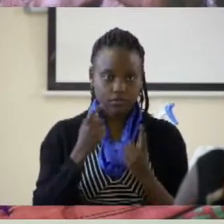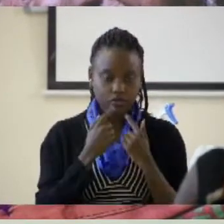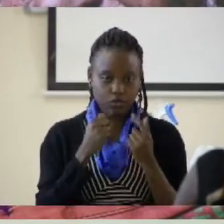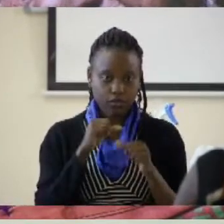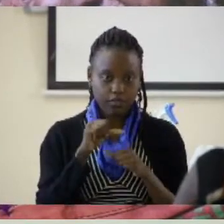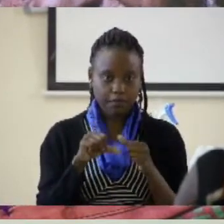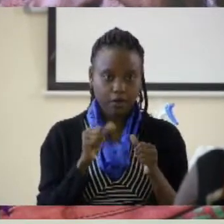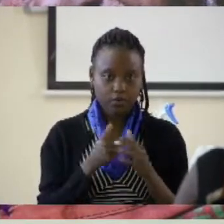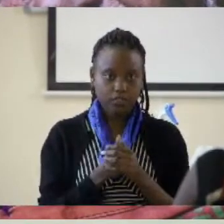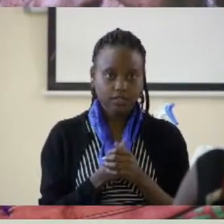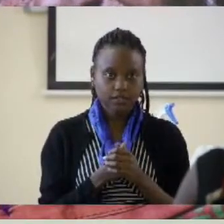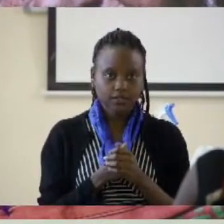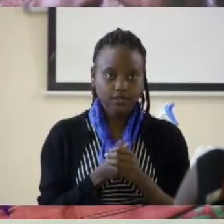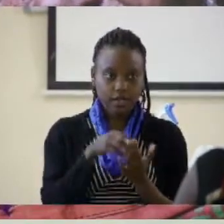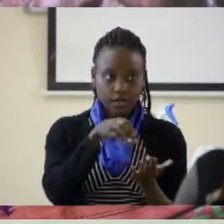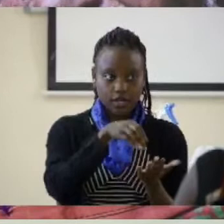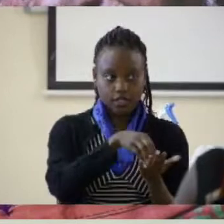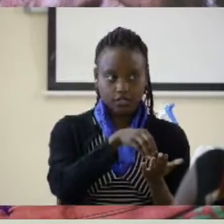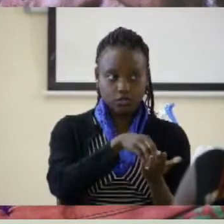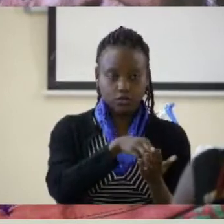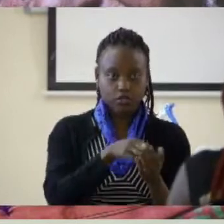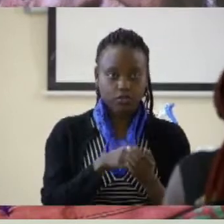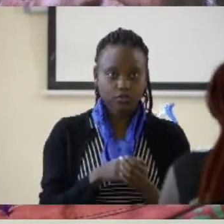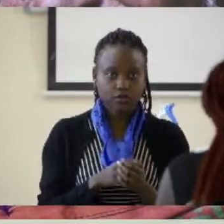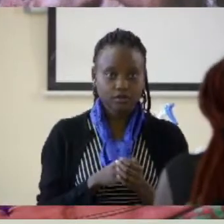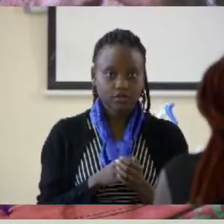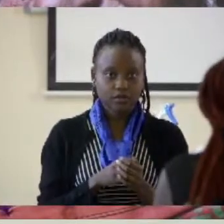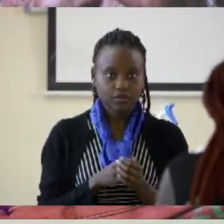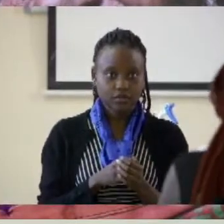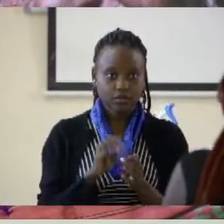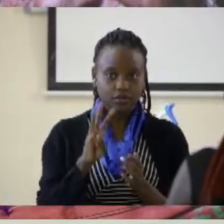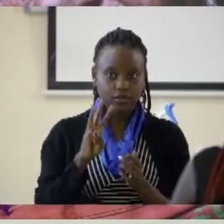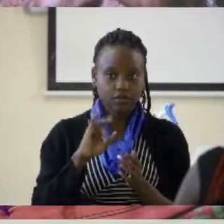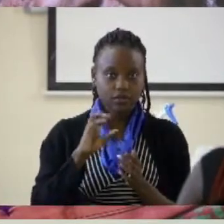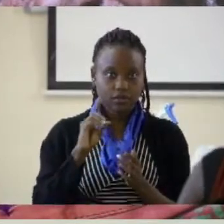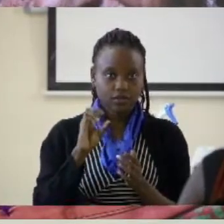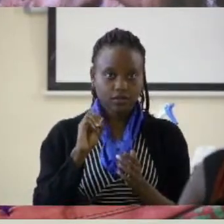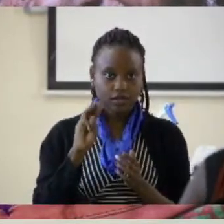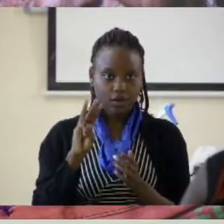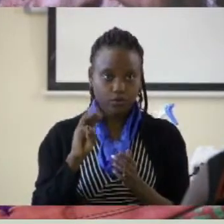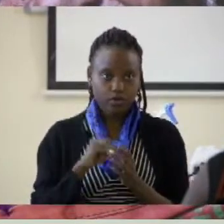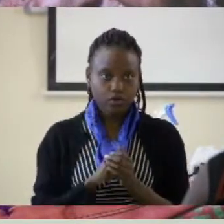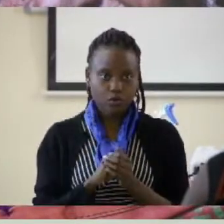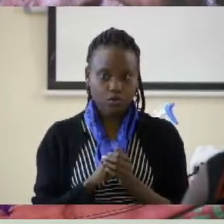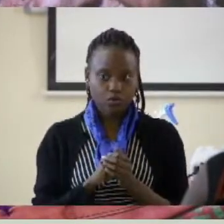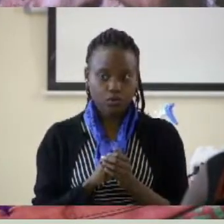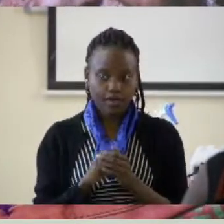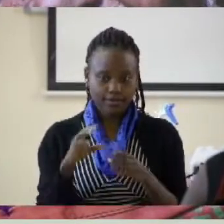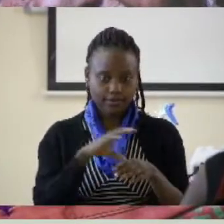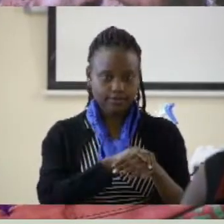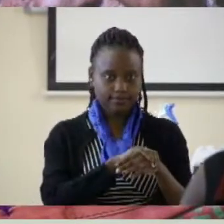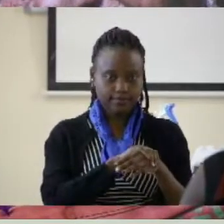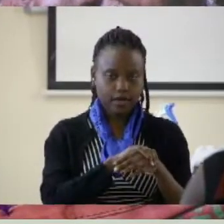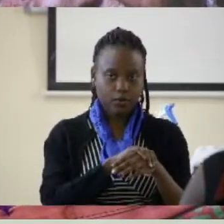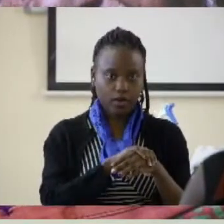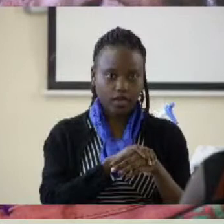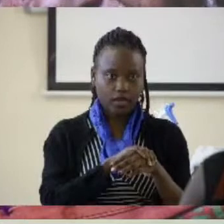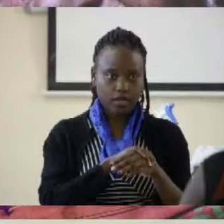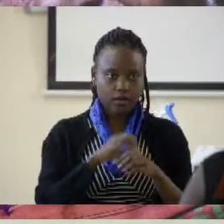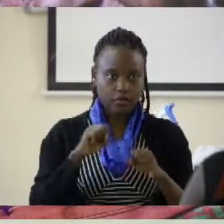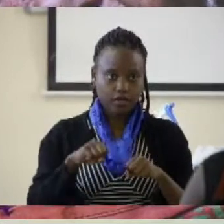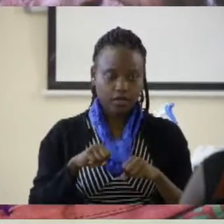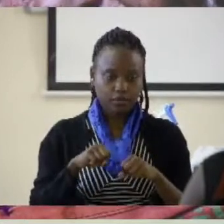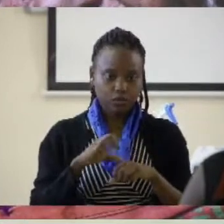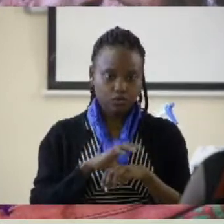about a situation where a widow has been able to acquire or has been able to get